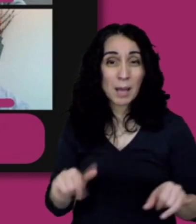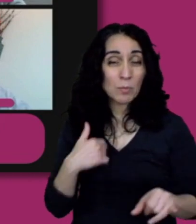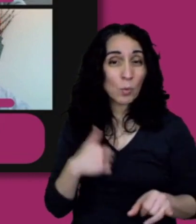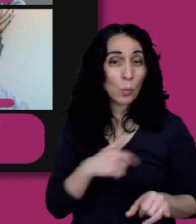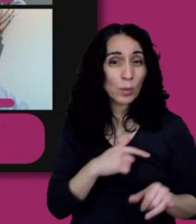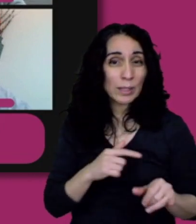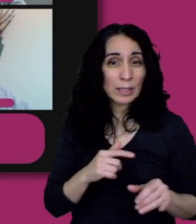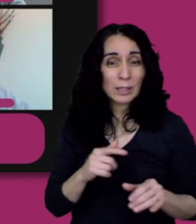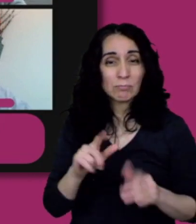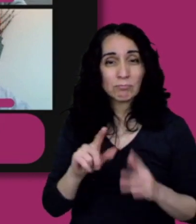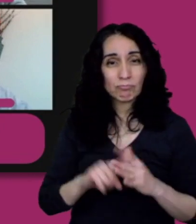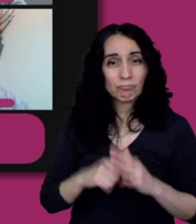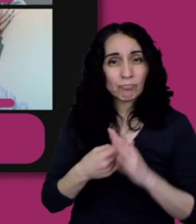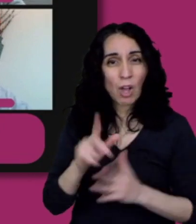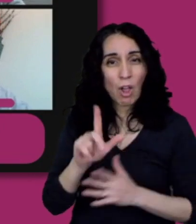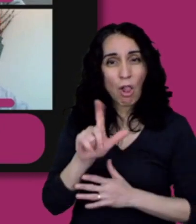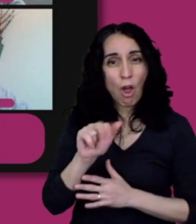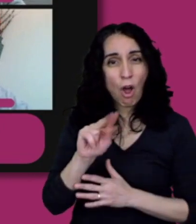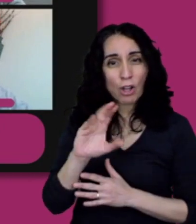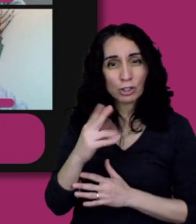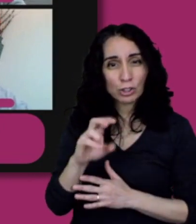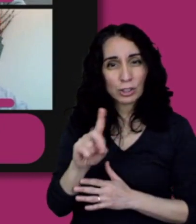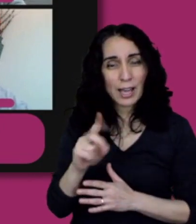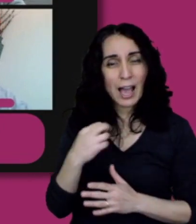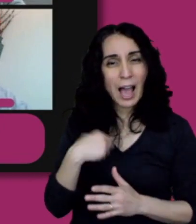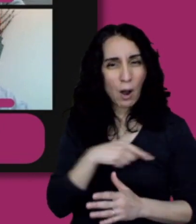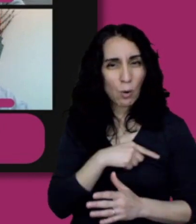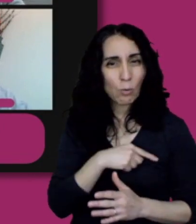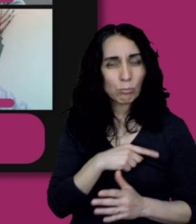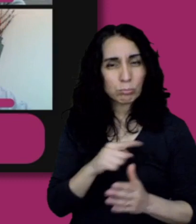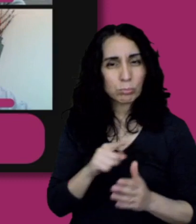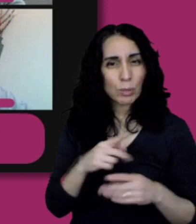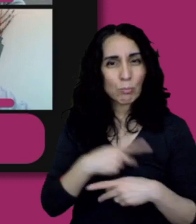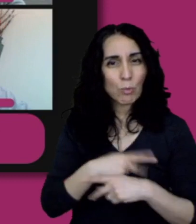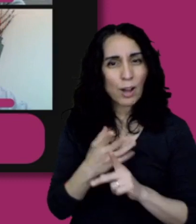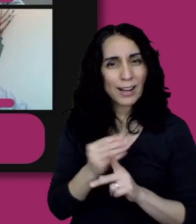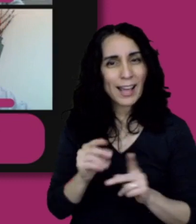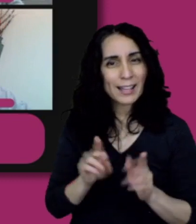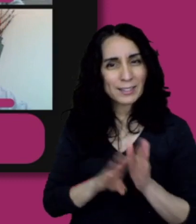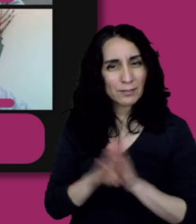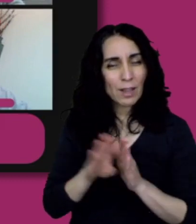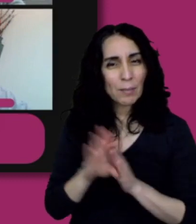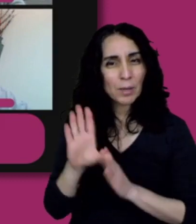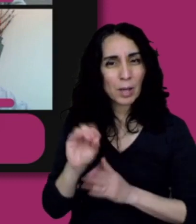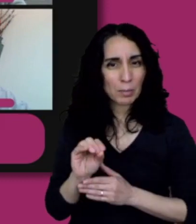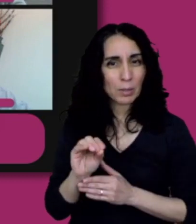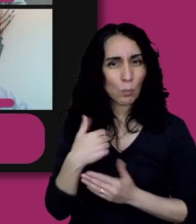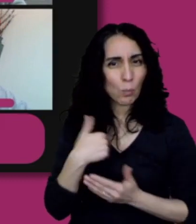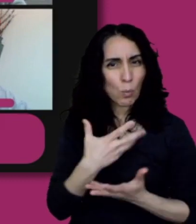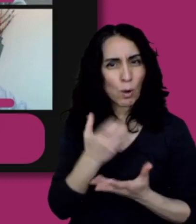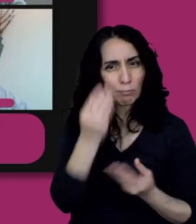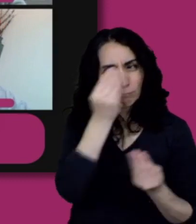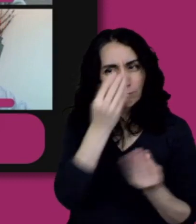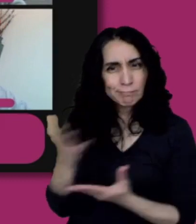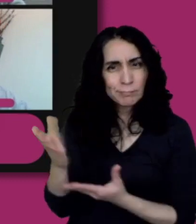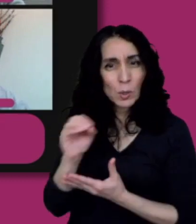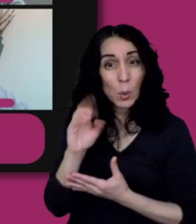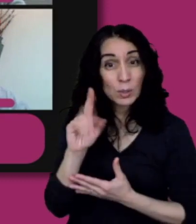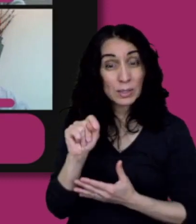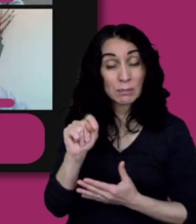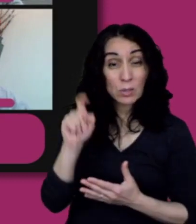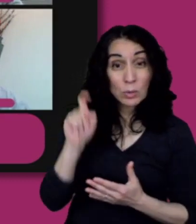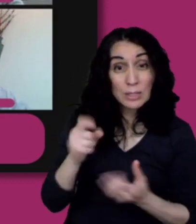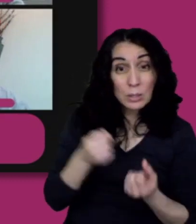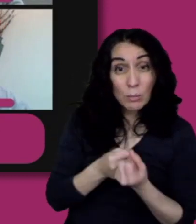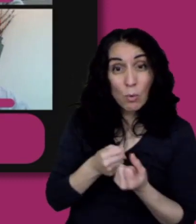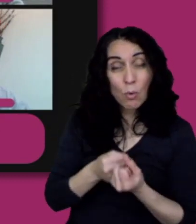design and development company actually at the conference, which is exciting as well, just to let OTs know that